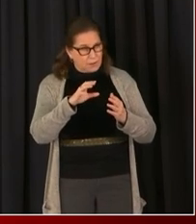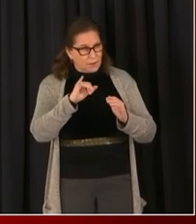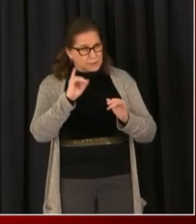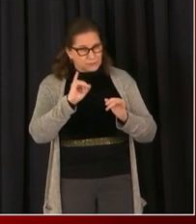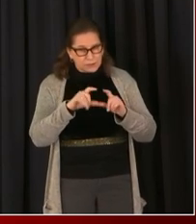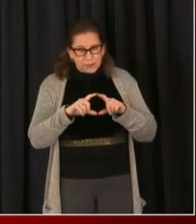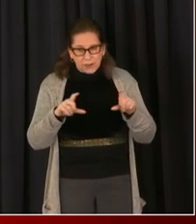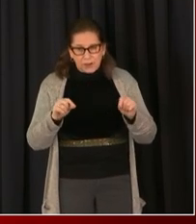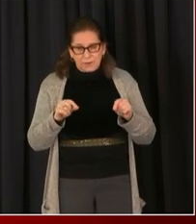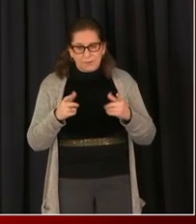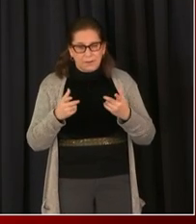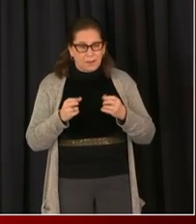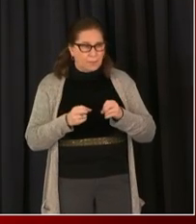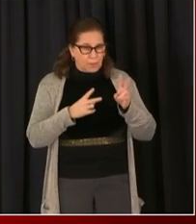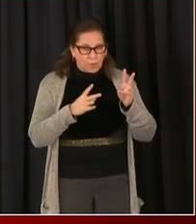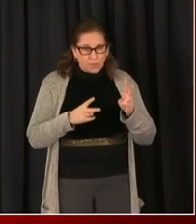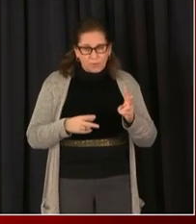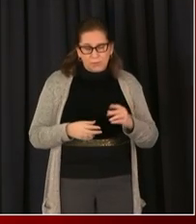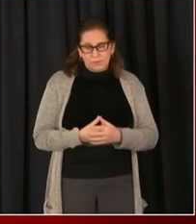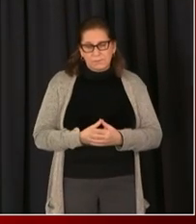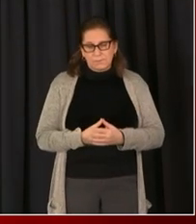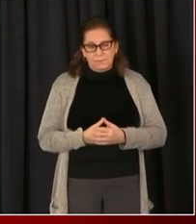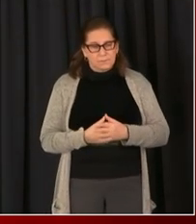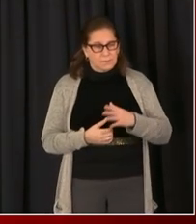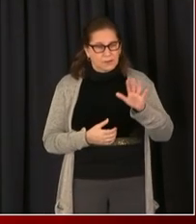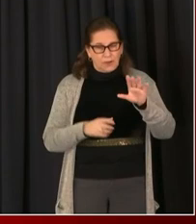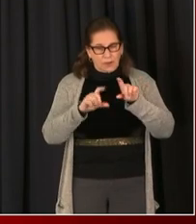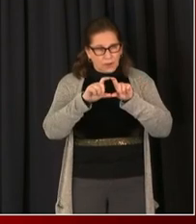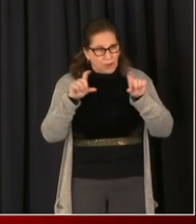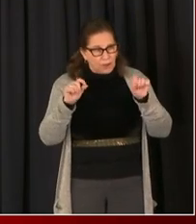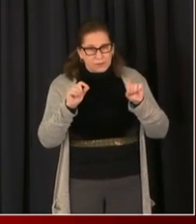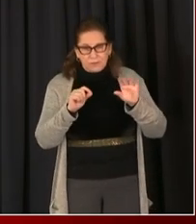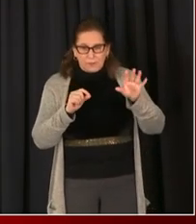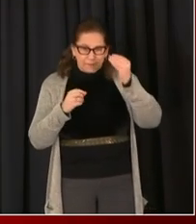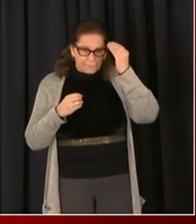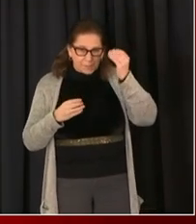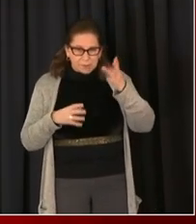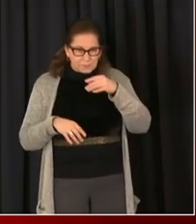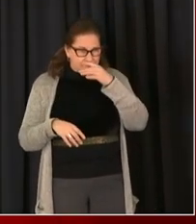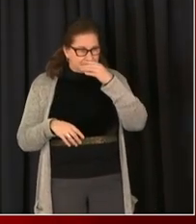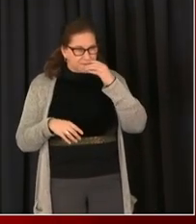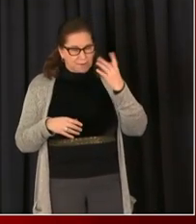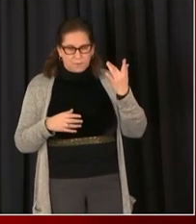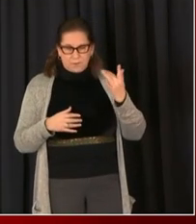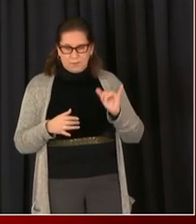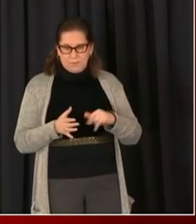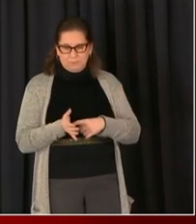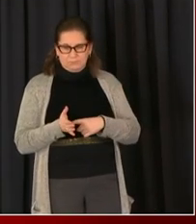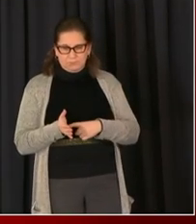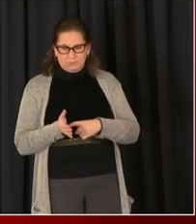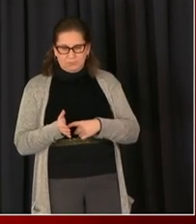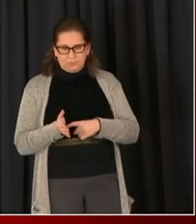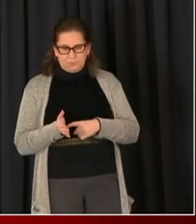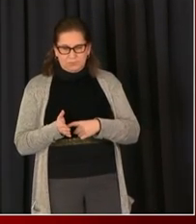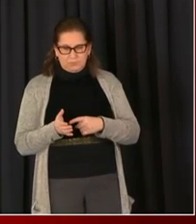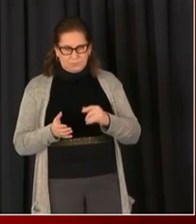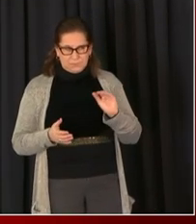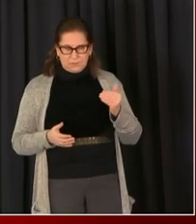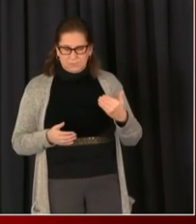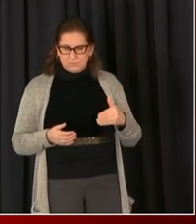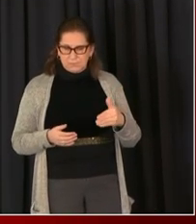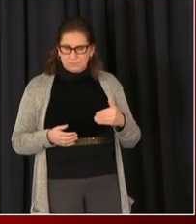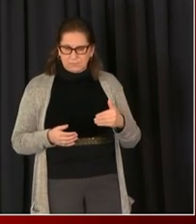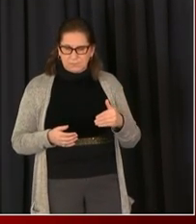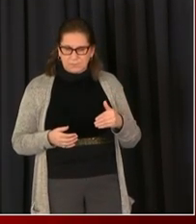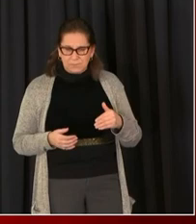ID. I'm just wondering why the changes, and if you're worried that might seem a little cumbersome to somebody who